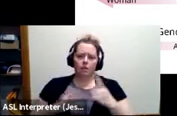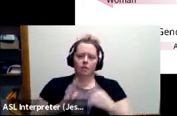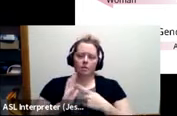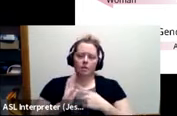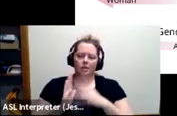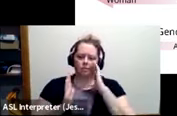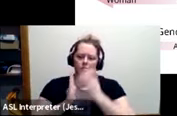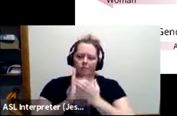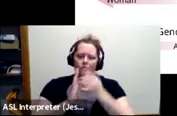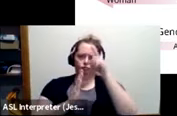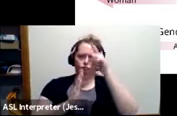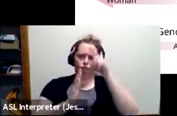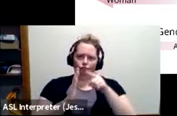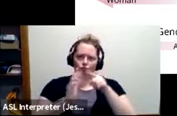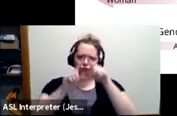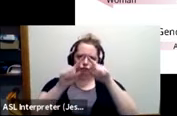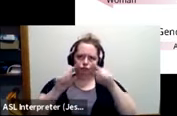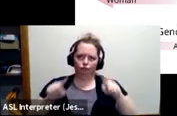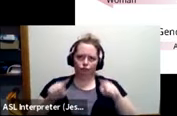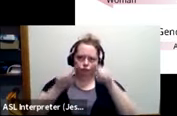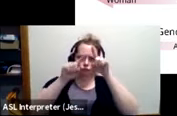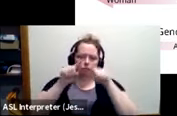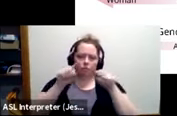evolve over their lifespan.